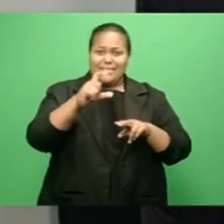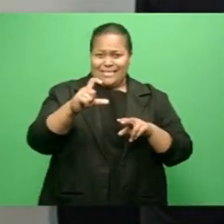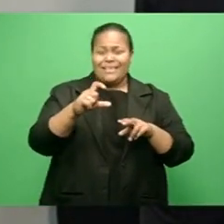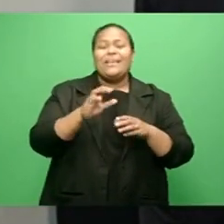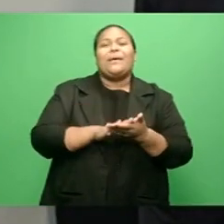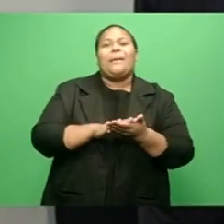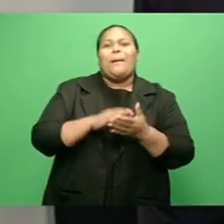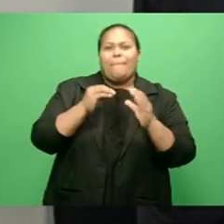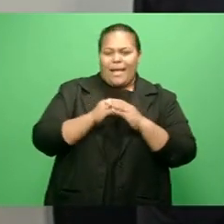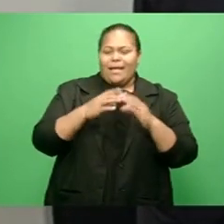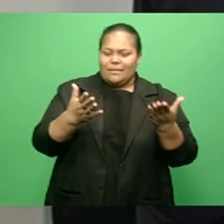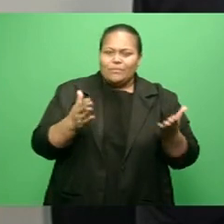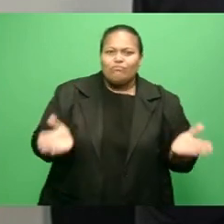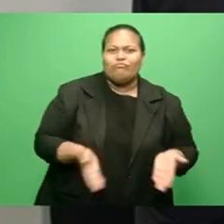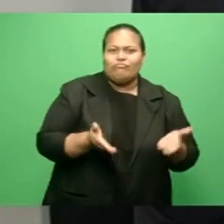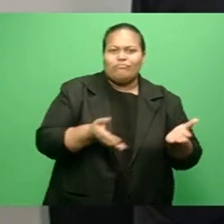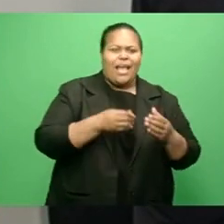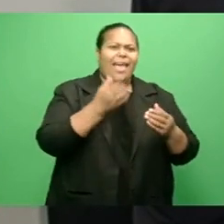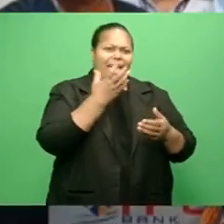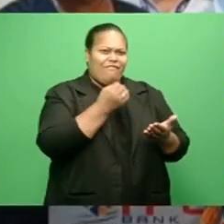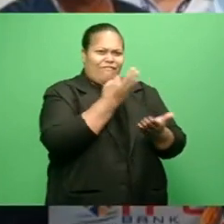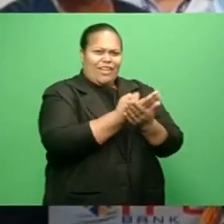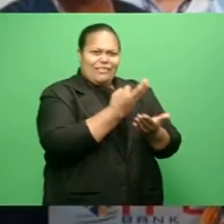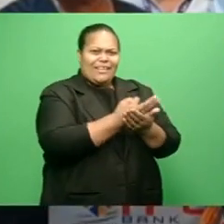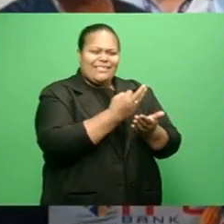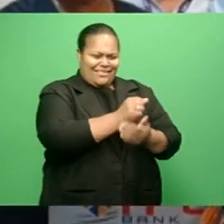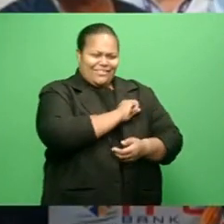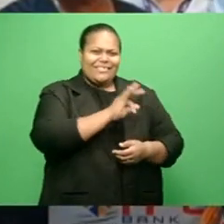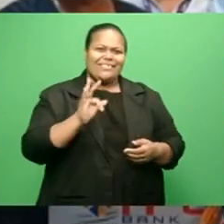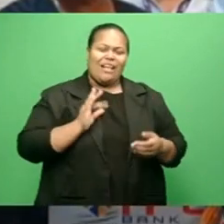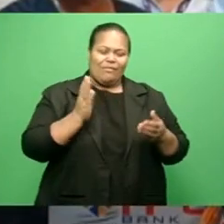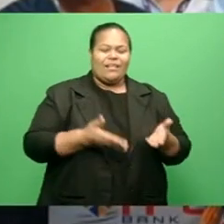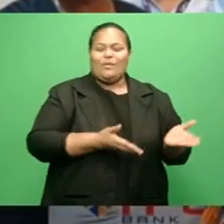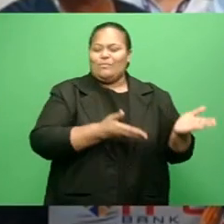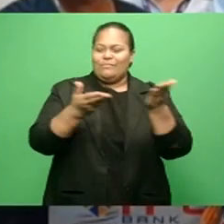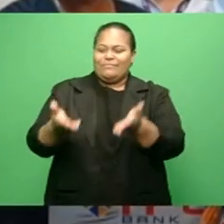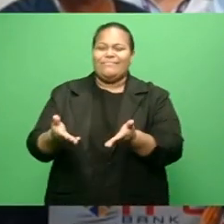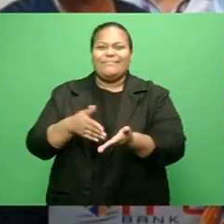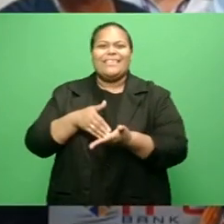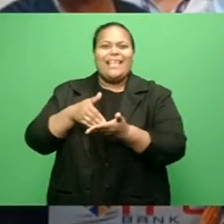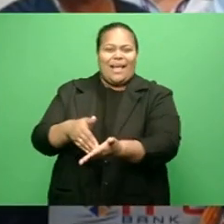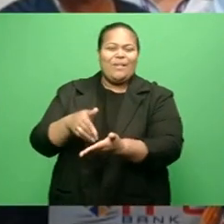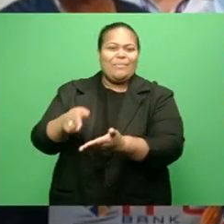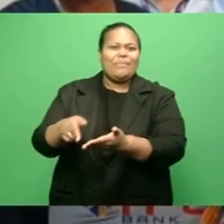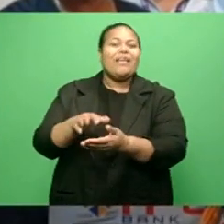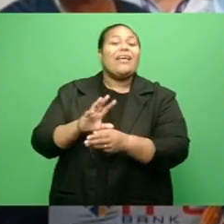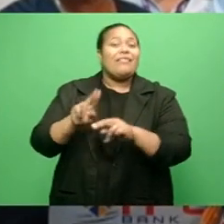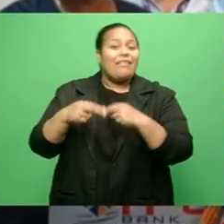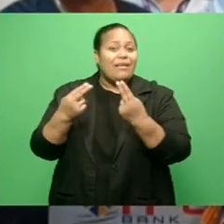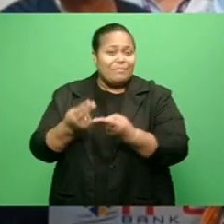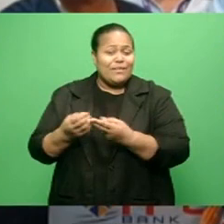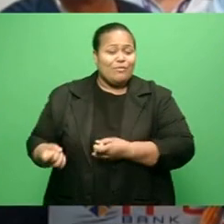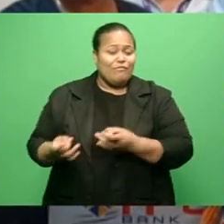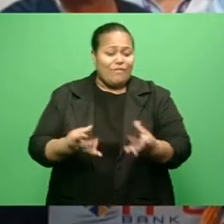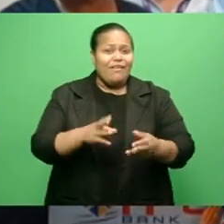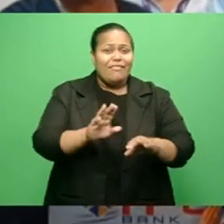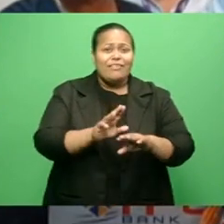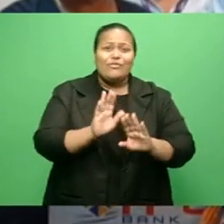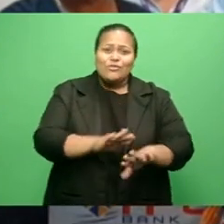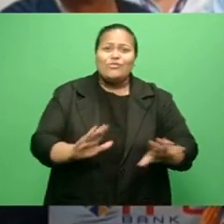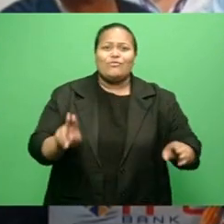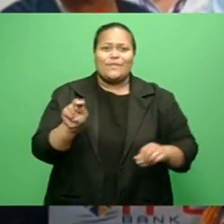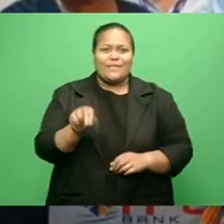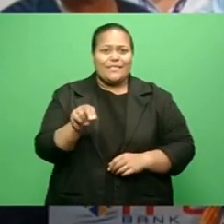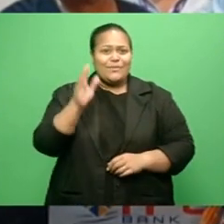held amongst their staff. Lata says the donation of stationery will be able to assist families provide for their children's school